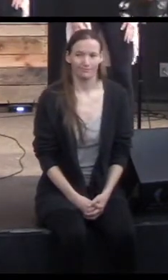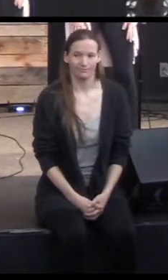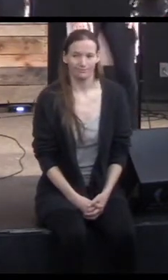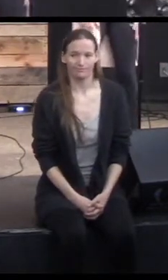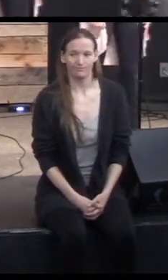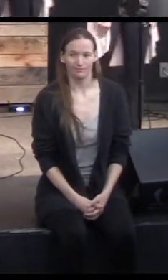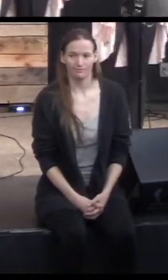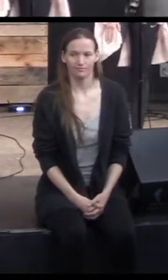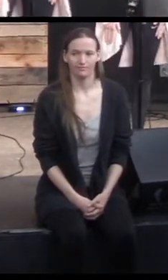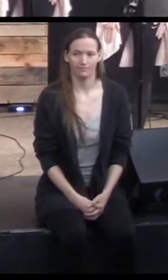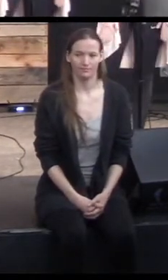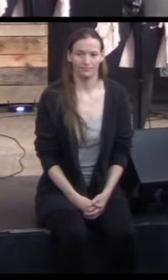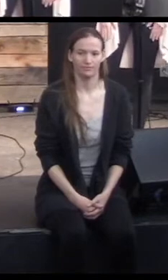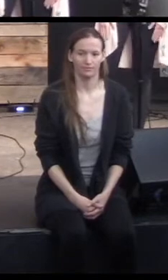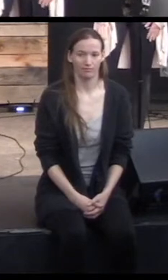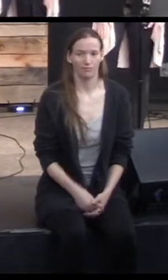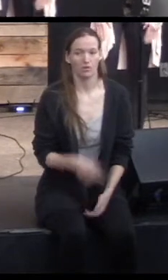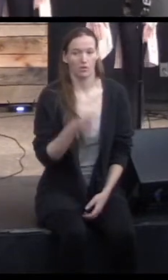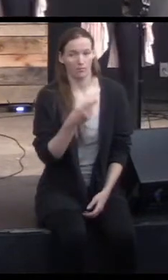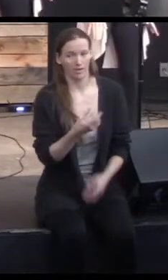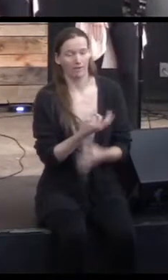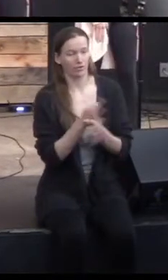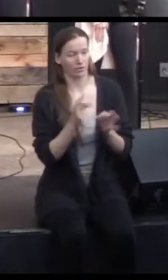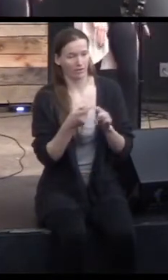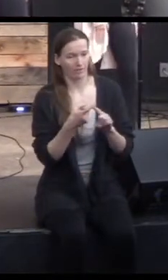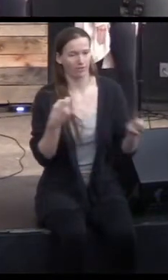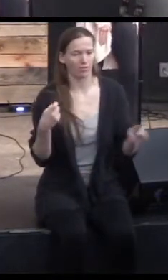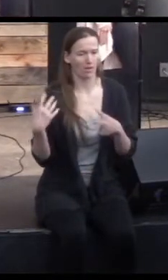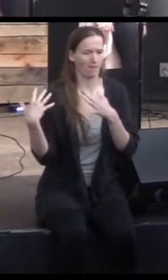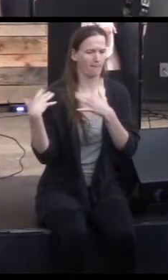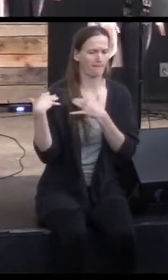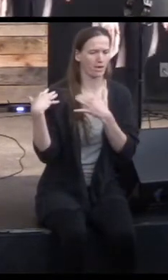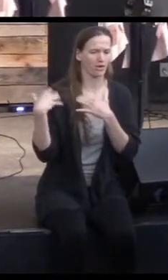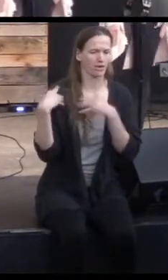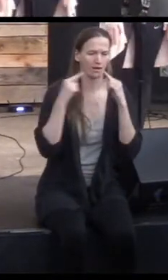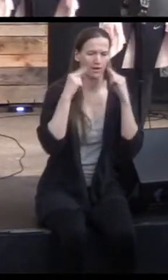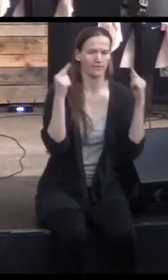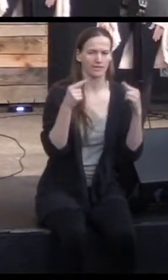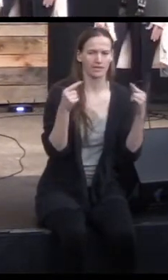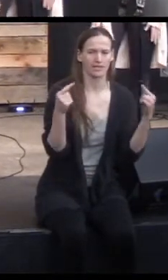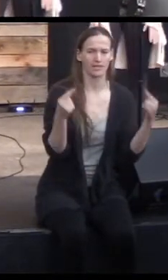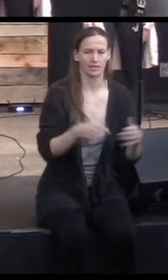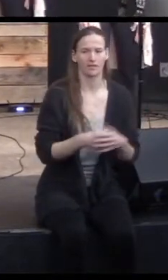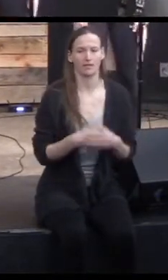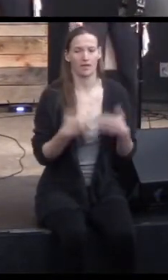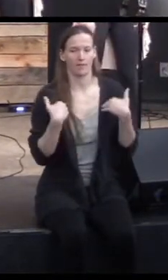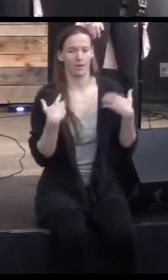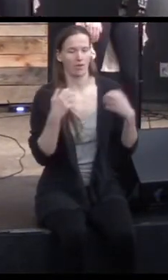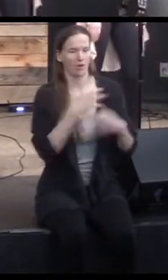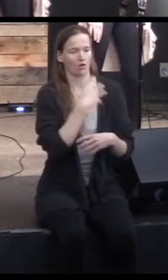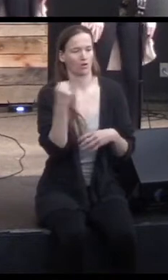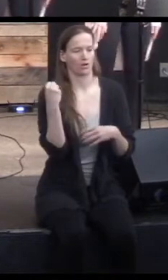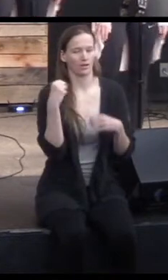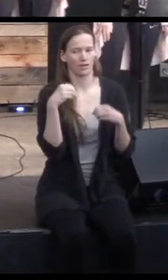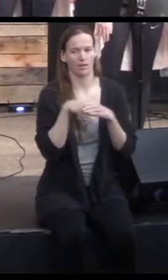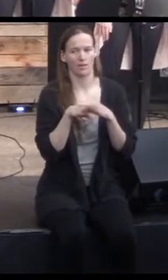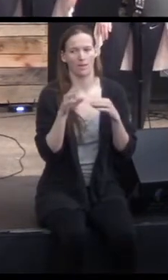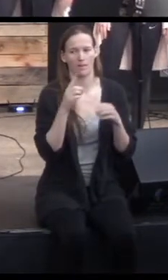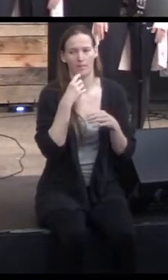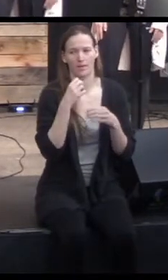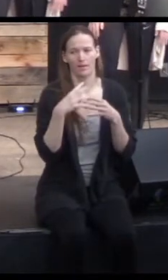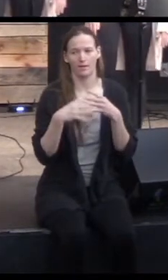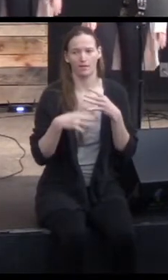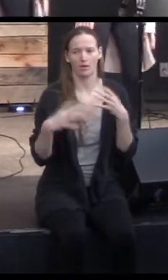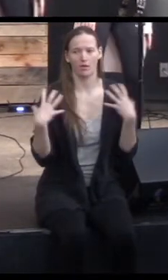Here we go. Would you be free from your burden of sin? There is power in the